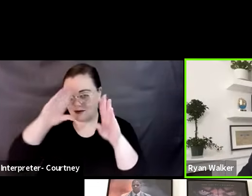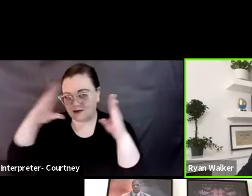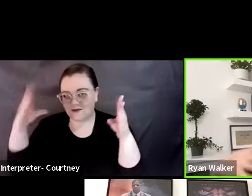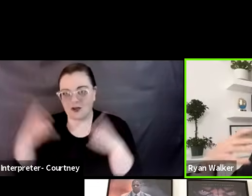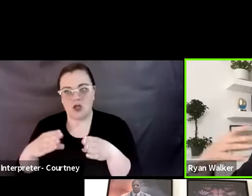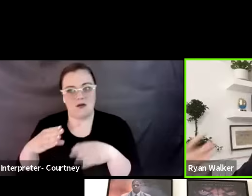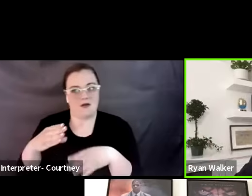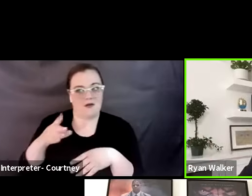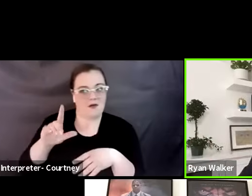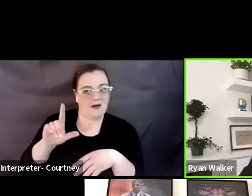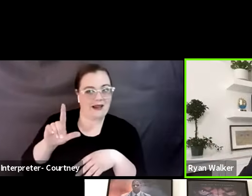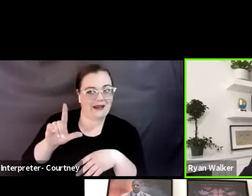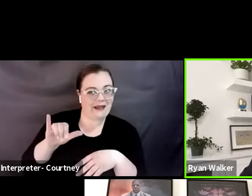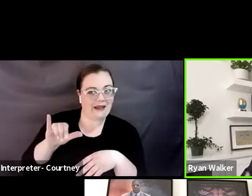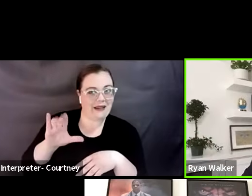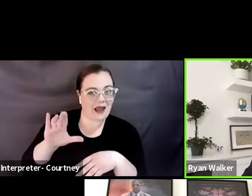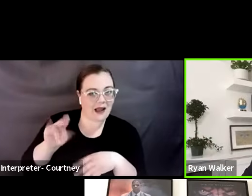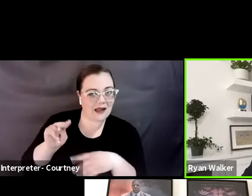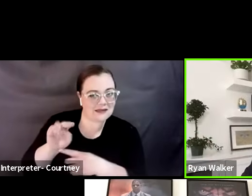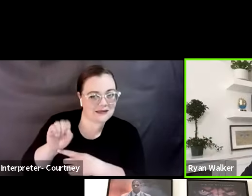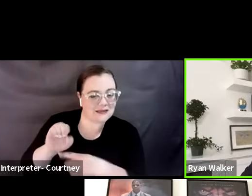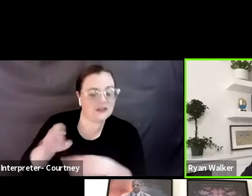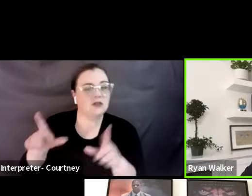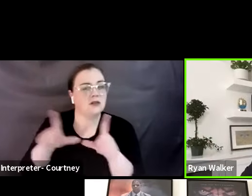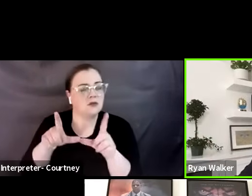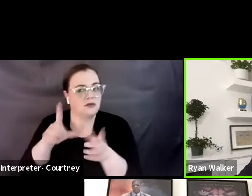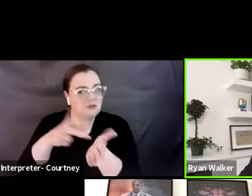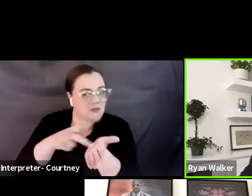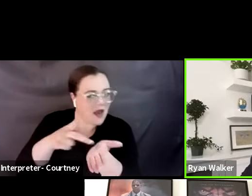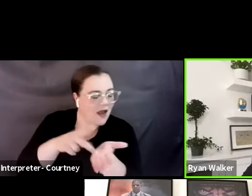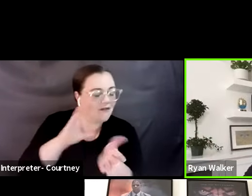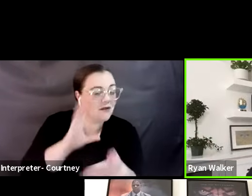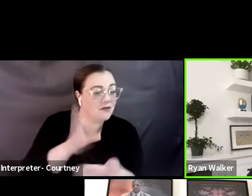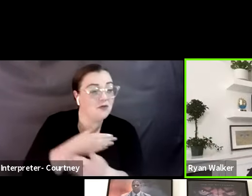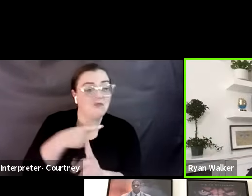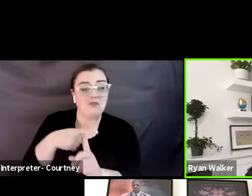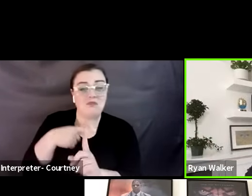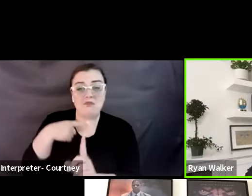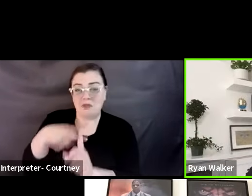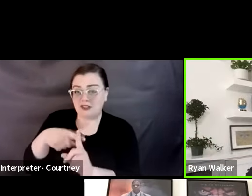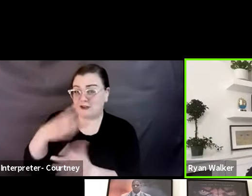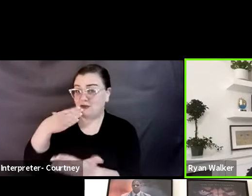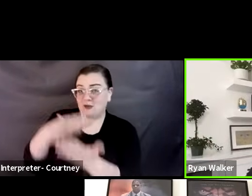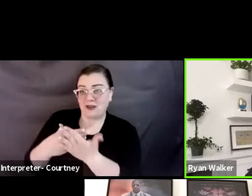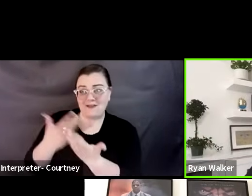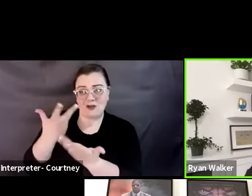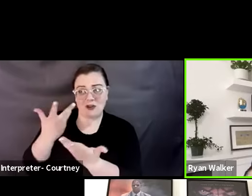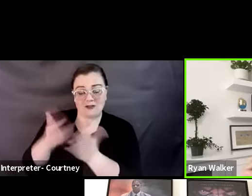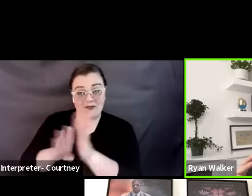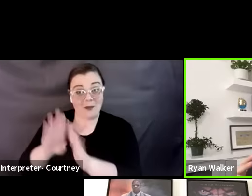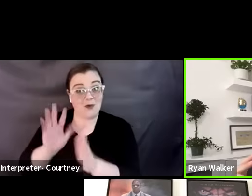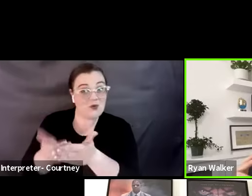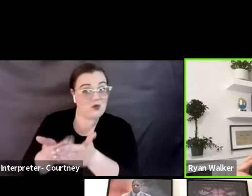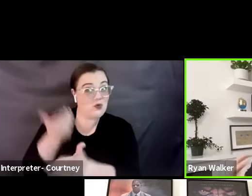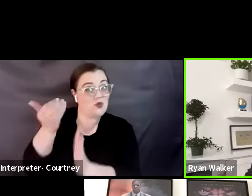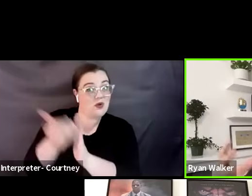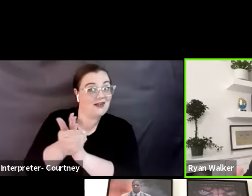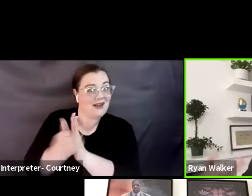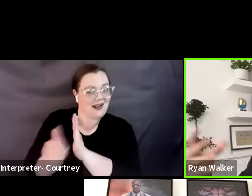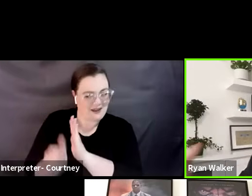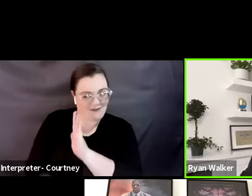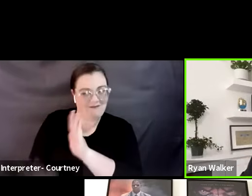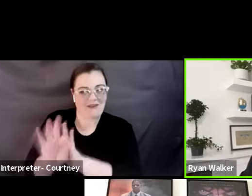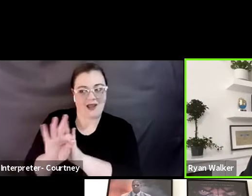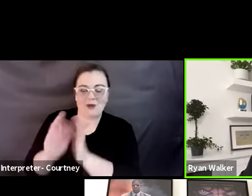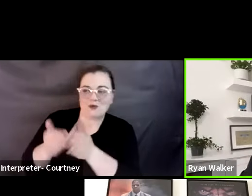platform for developing new talent and having new music actually get found for the first time. So Jennifer, a question for you on that. Working